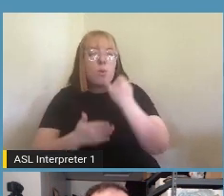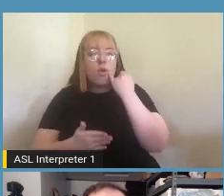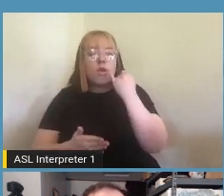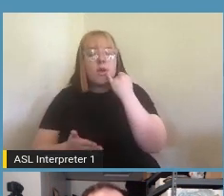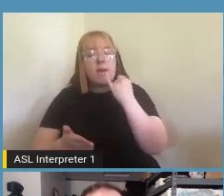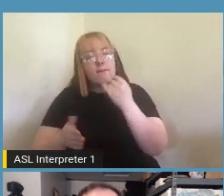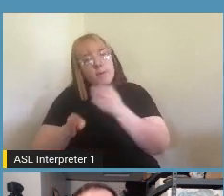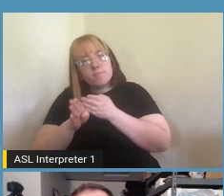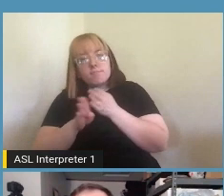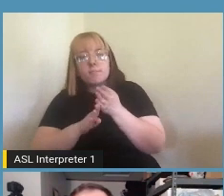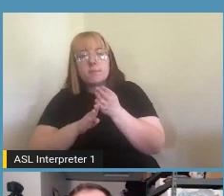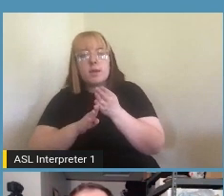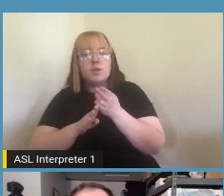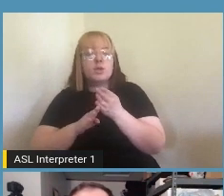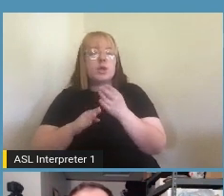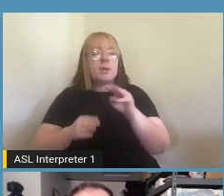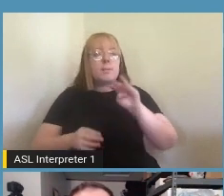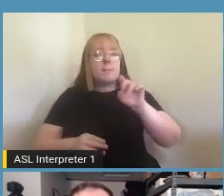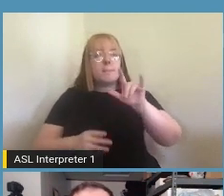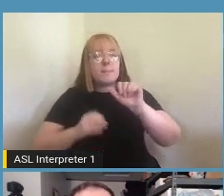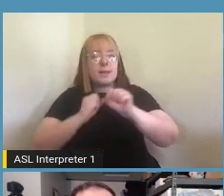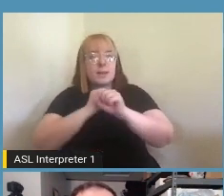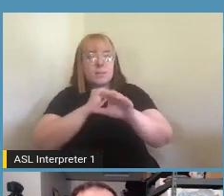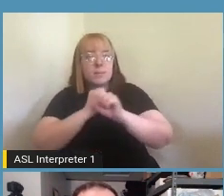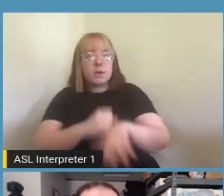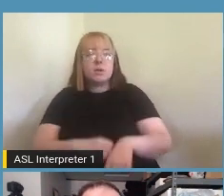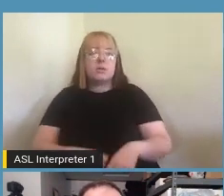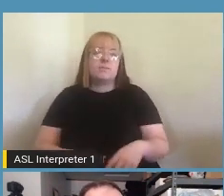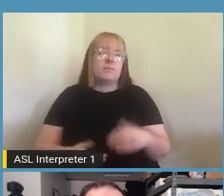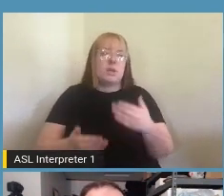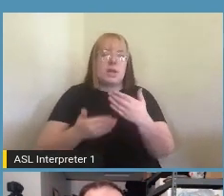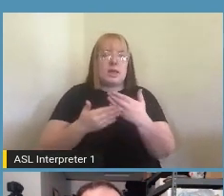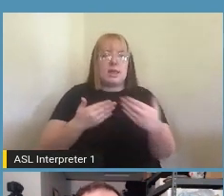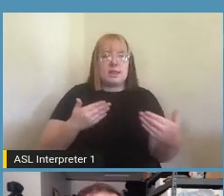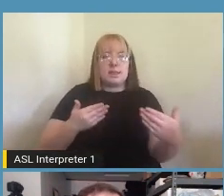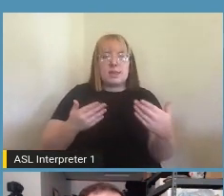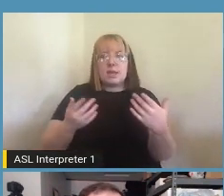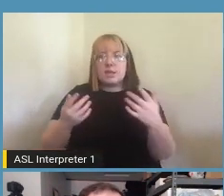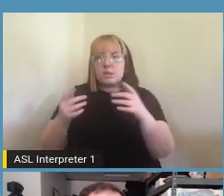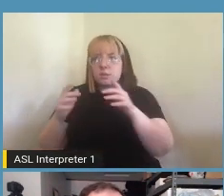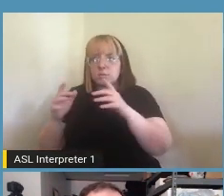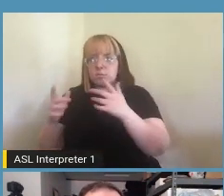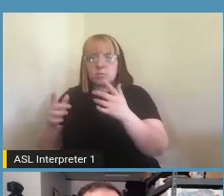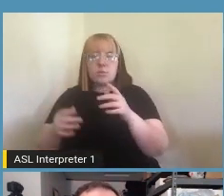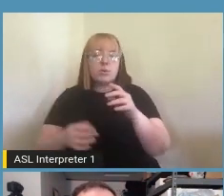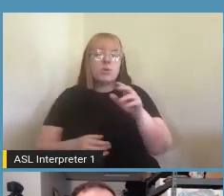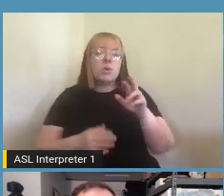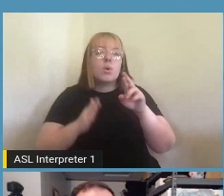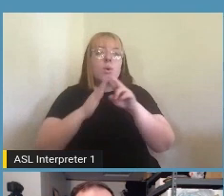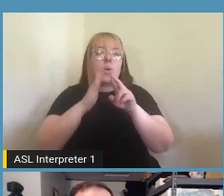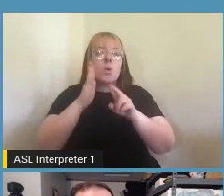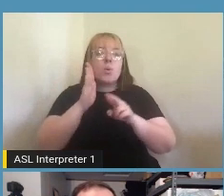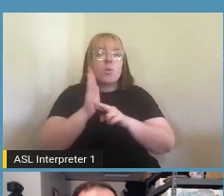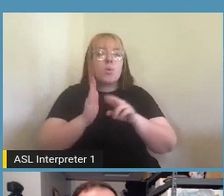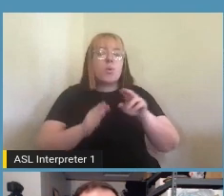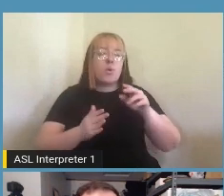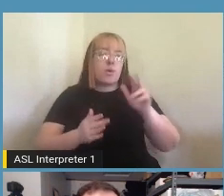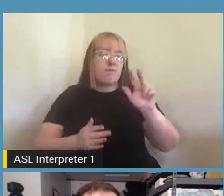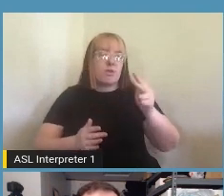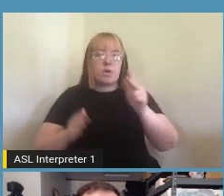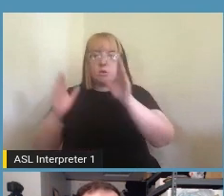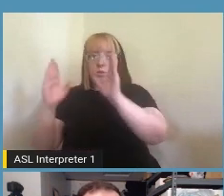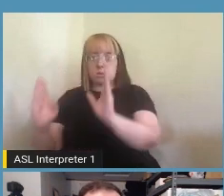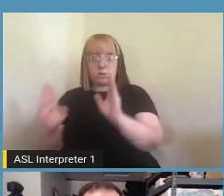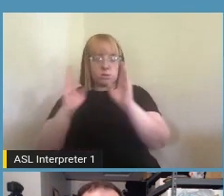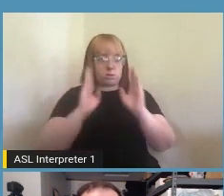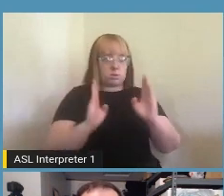your shot? Which things are you putting on the left side of the frame? Use the rule of thirds, which is dividing the screen sort of into